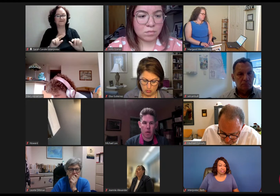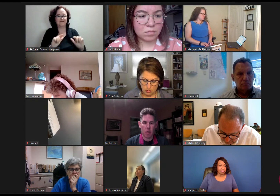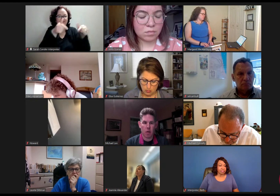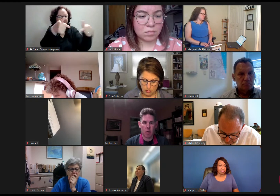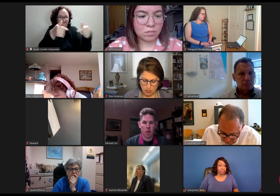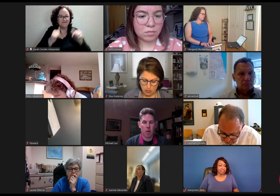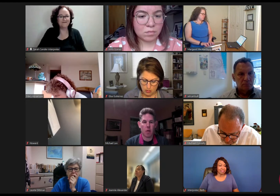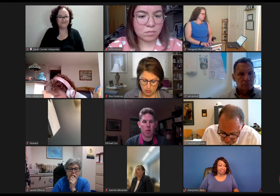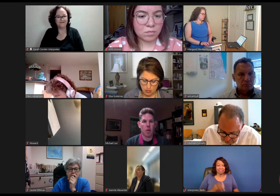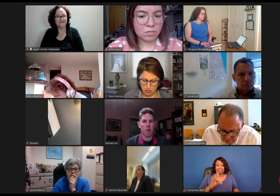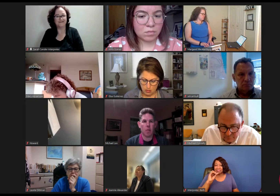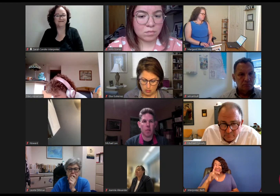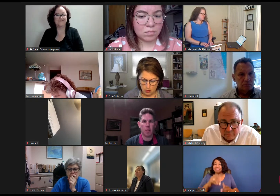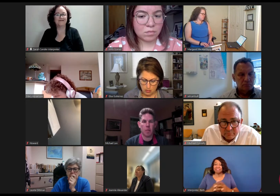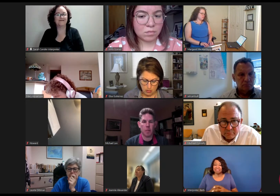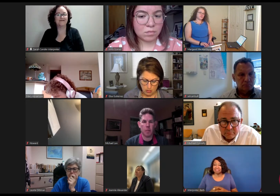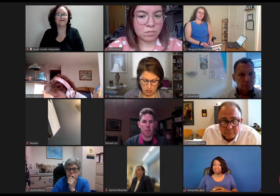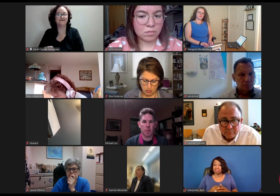So